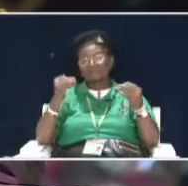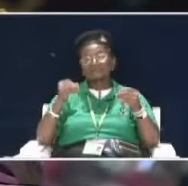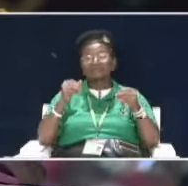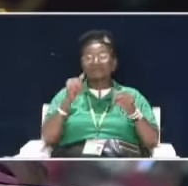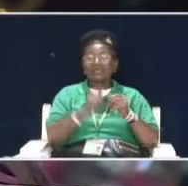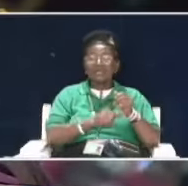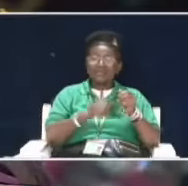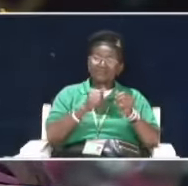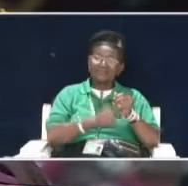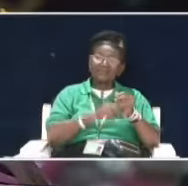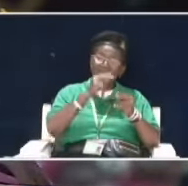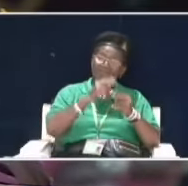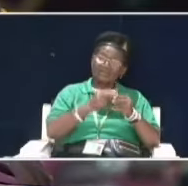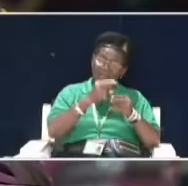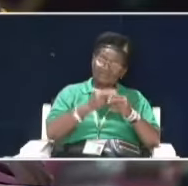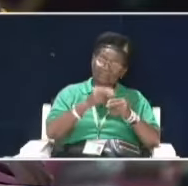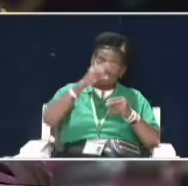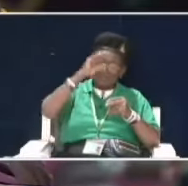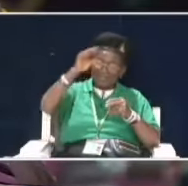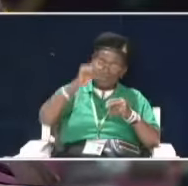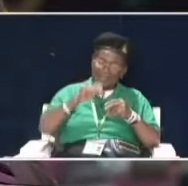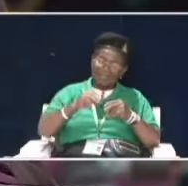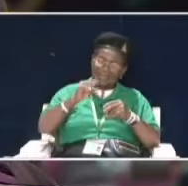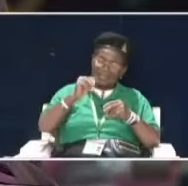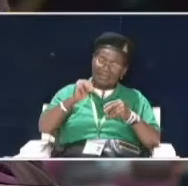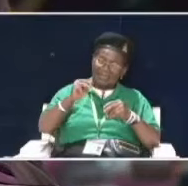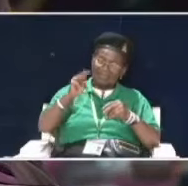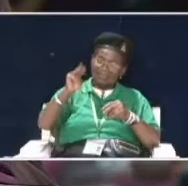every male child dies at the age of 40.